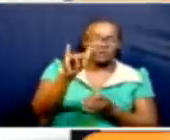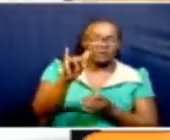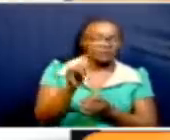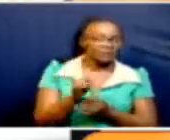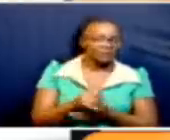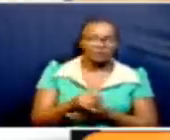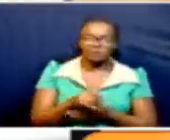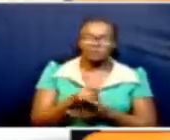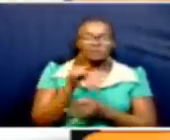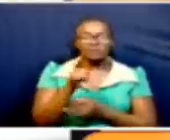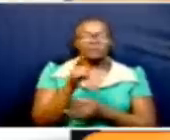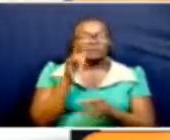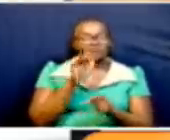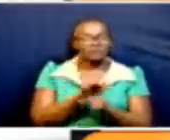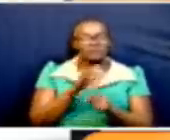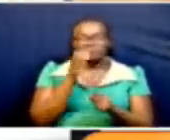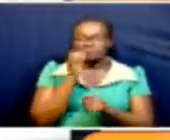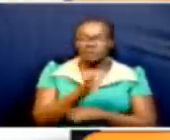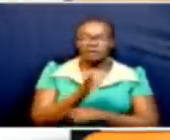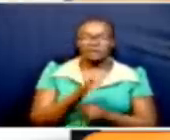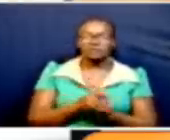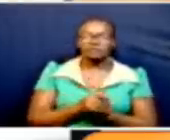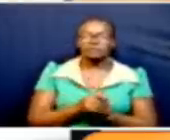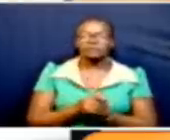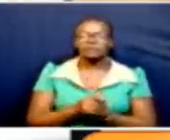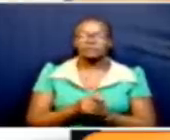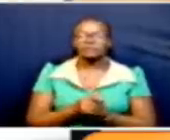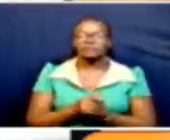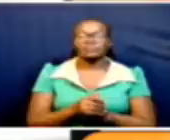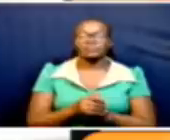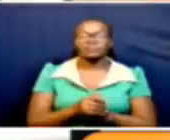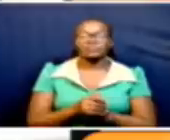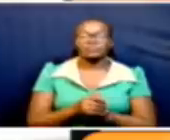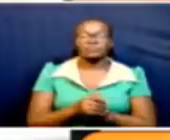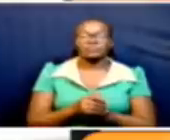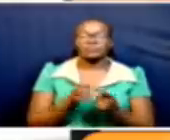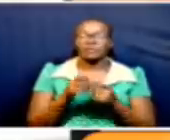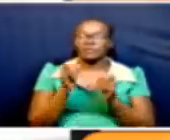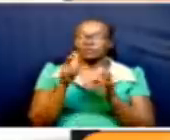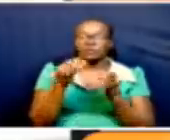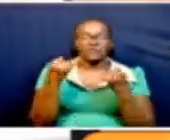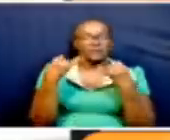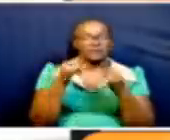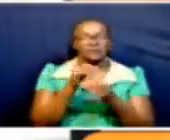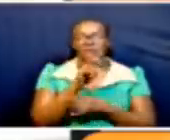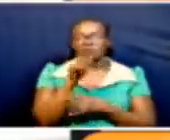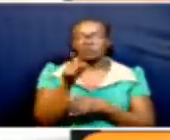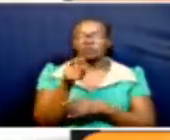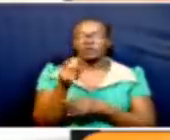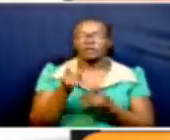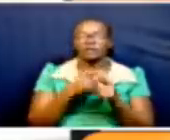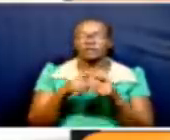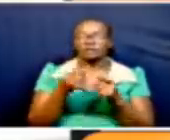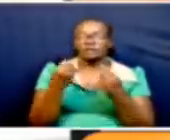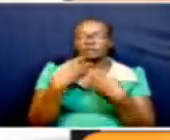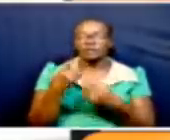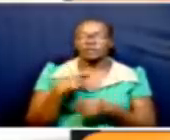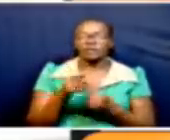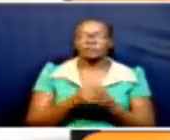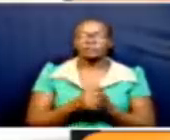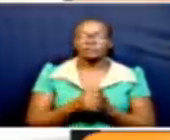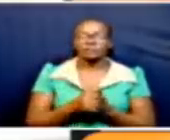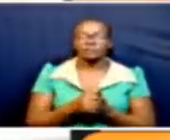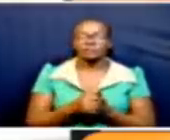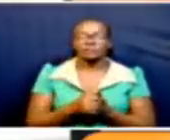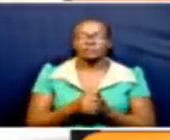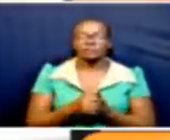Who will invest? Who will take mercury to sugar industry? This is just a business rivalry. Somebody wants to control the market. And